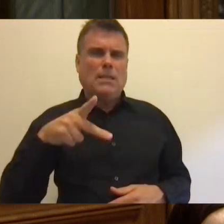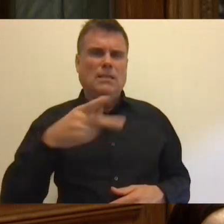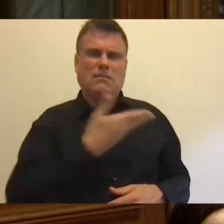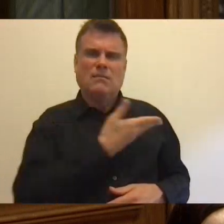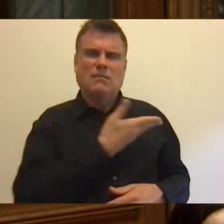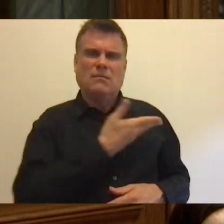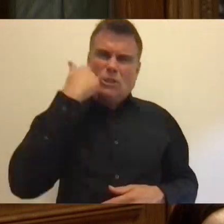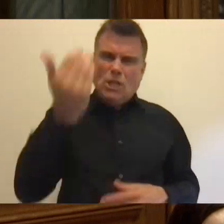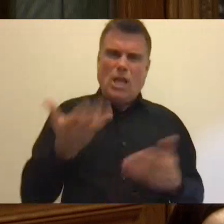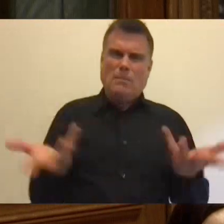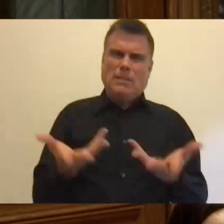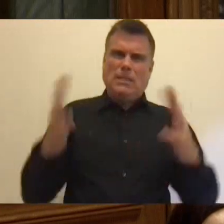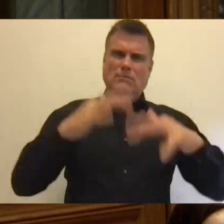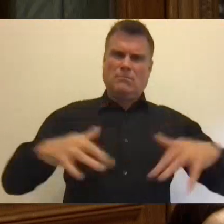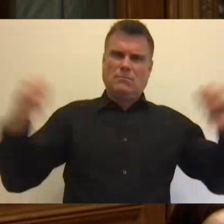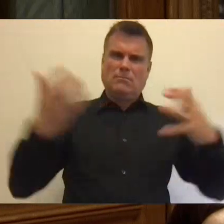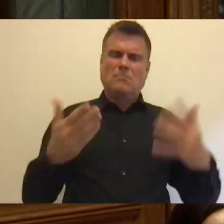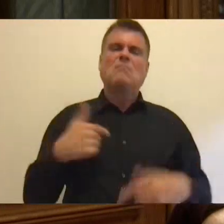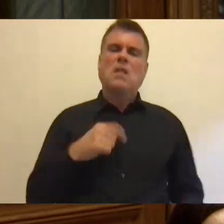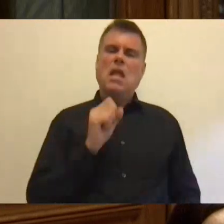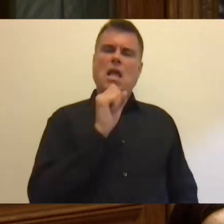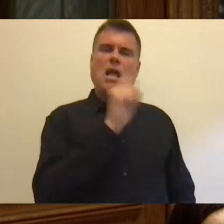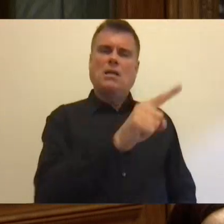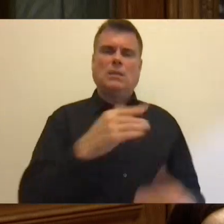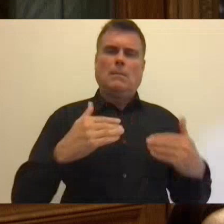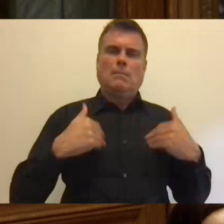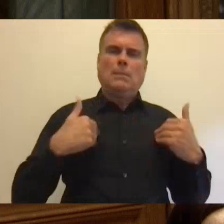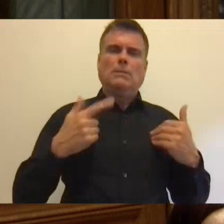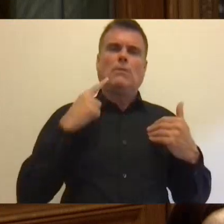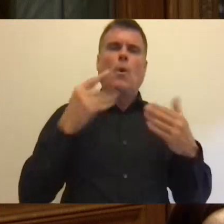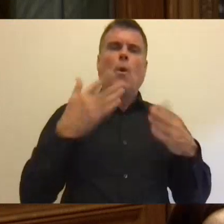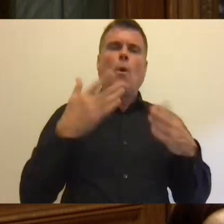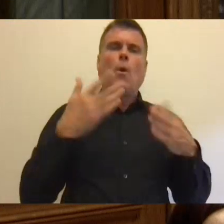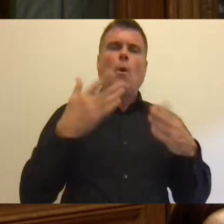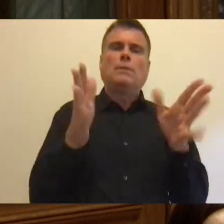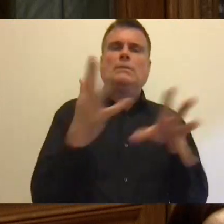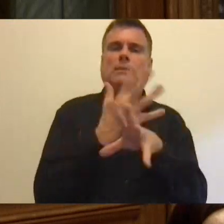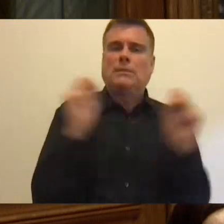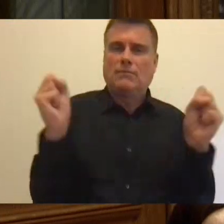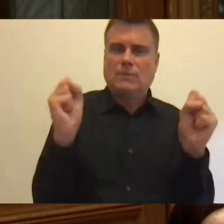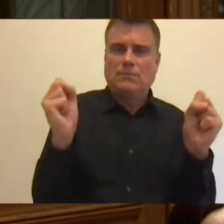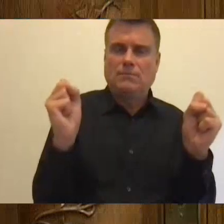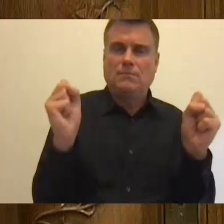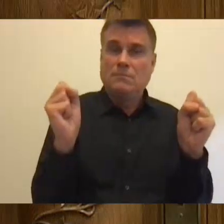ongoing investigation to the alleged sexual assault described by the CURG members?